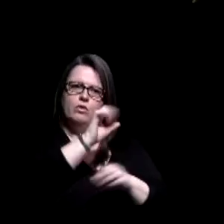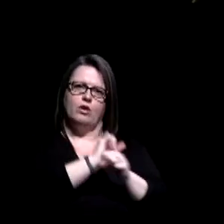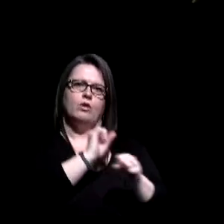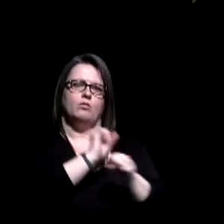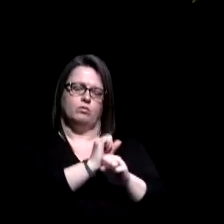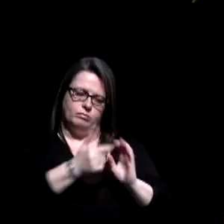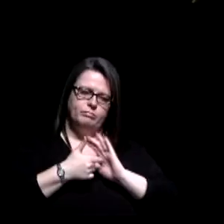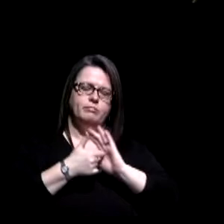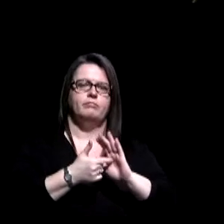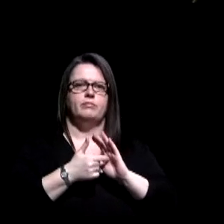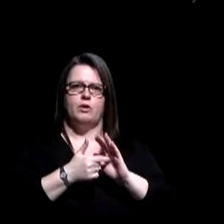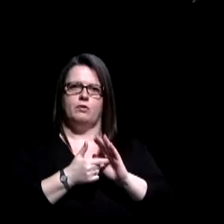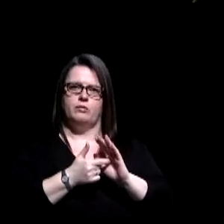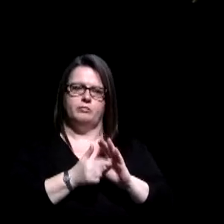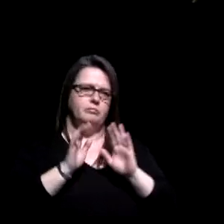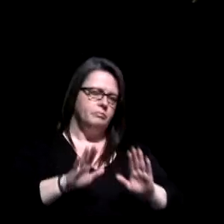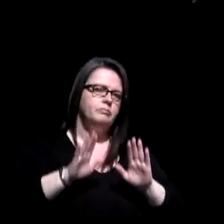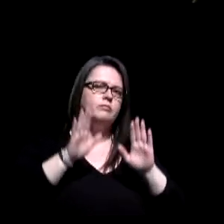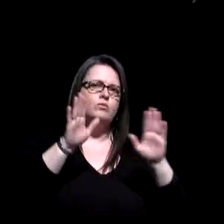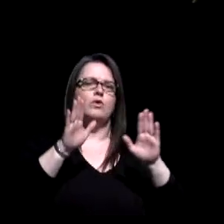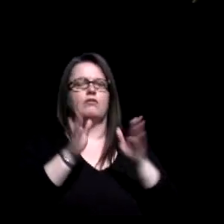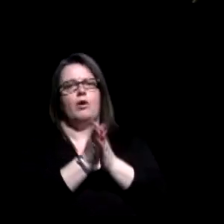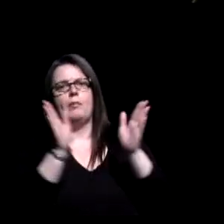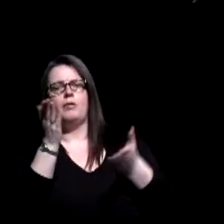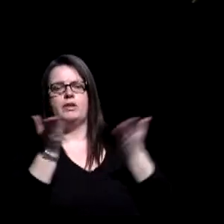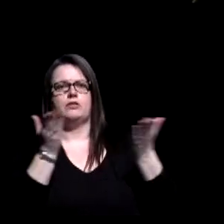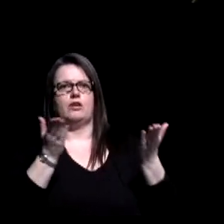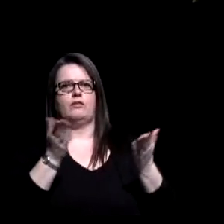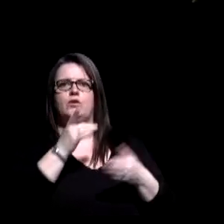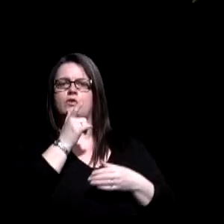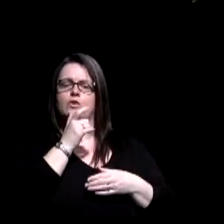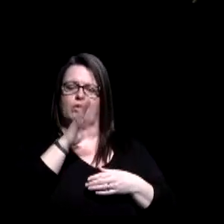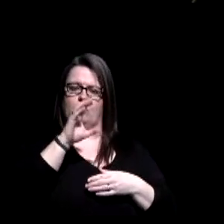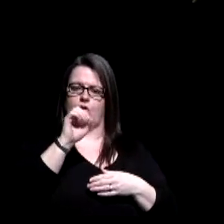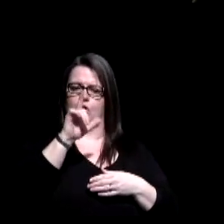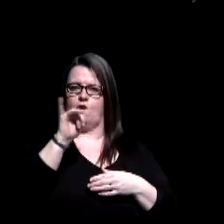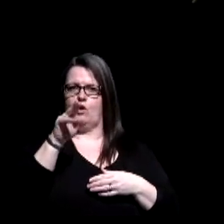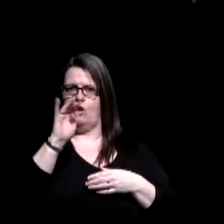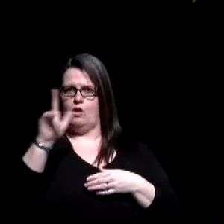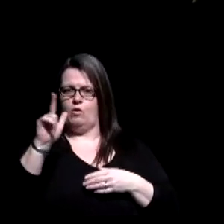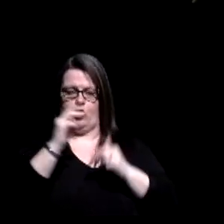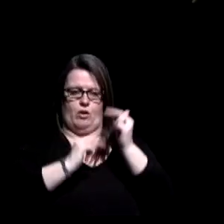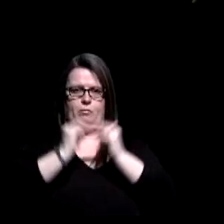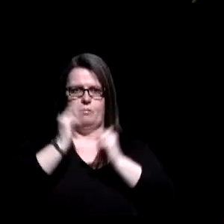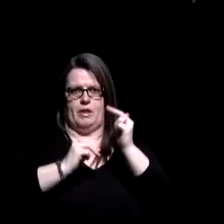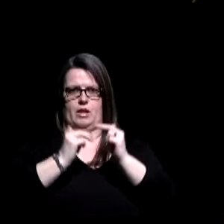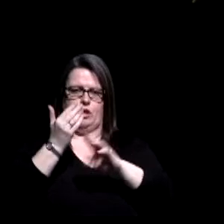demonstrated excellence in public service, the Colonial Building Restoration Team.